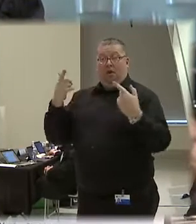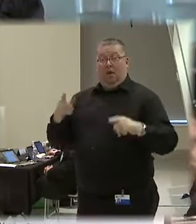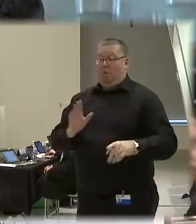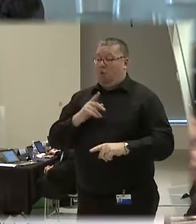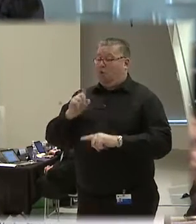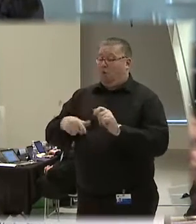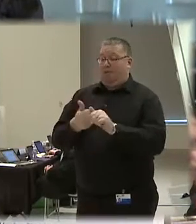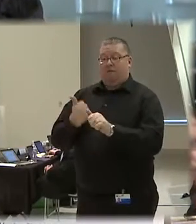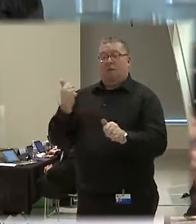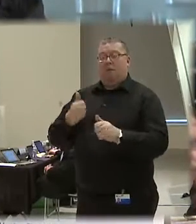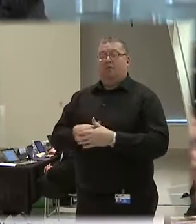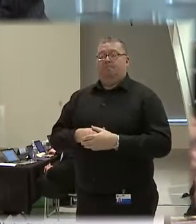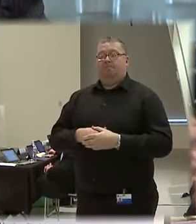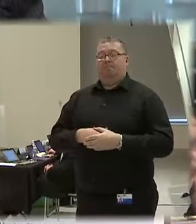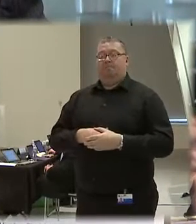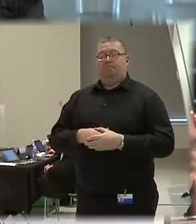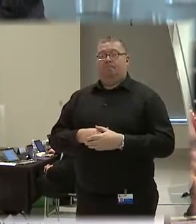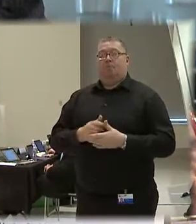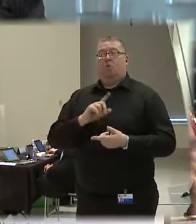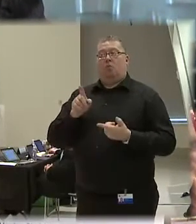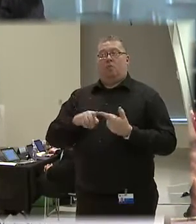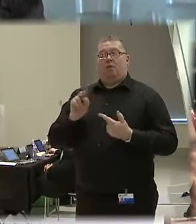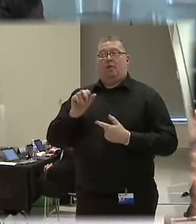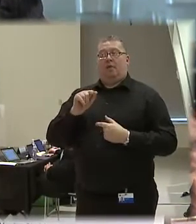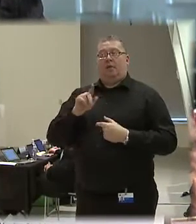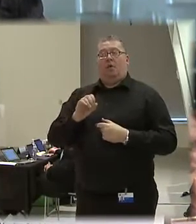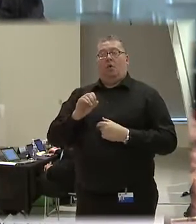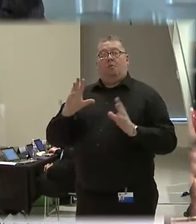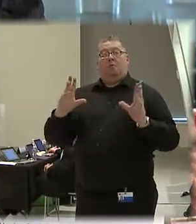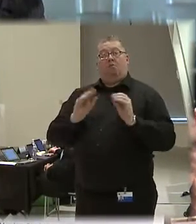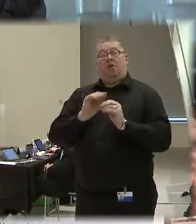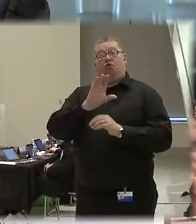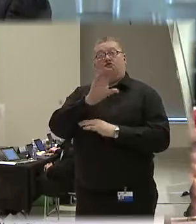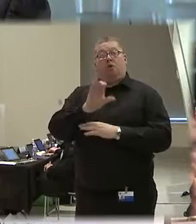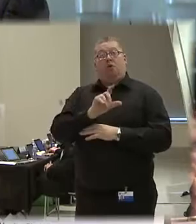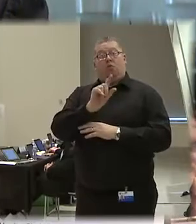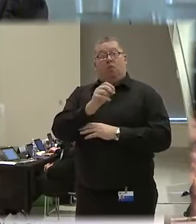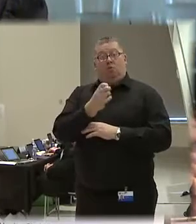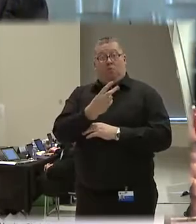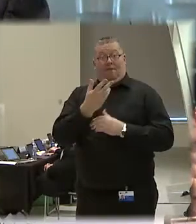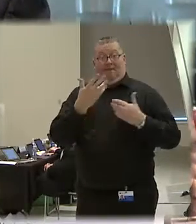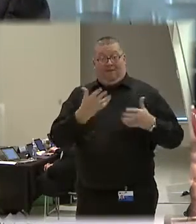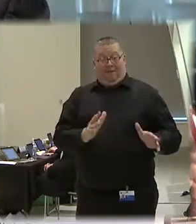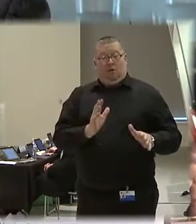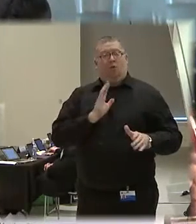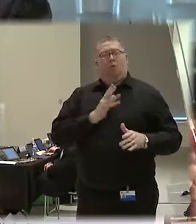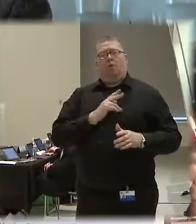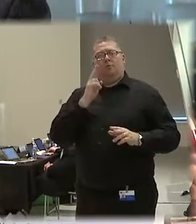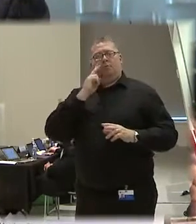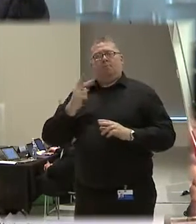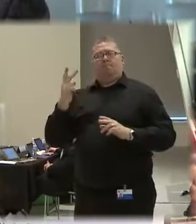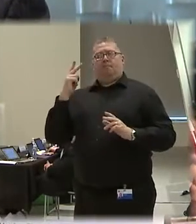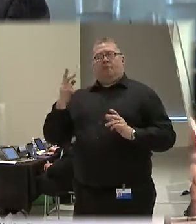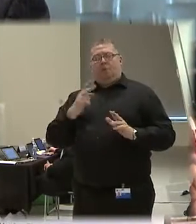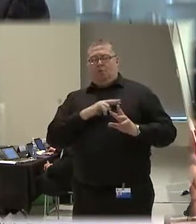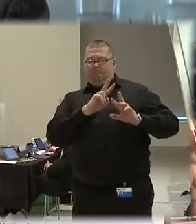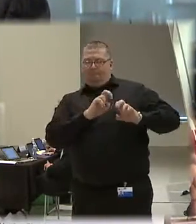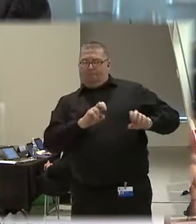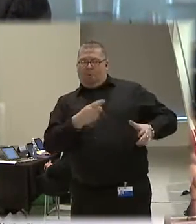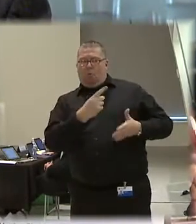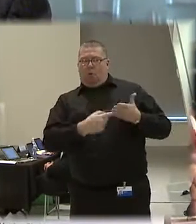inevitable at one point. Once the NATO summit left Chicago in 2012, we critiqued and looked at the lessons